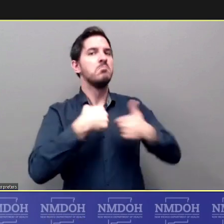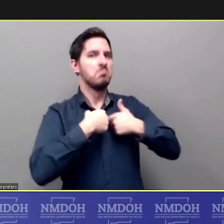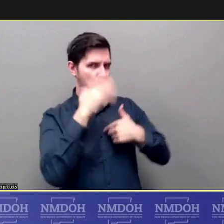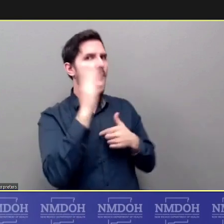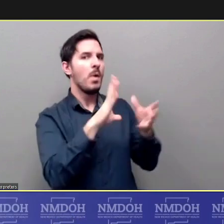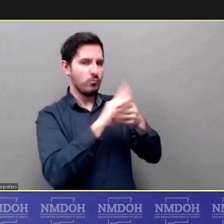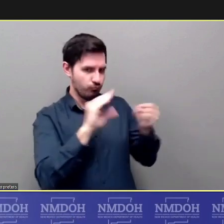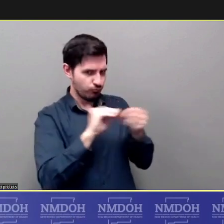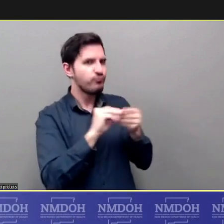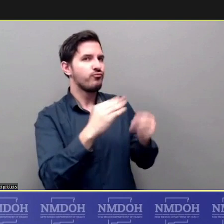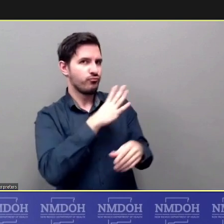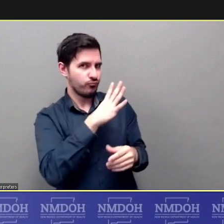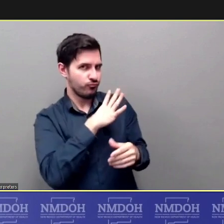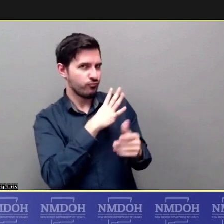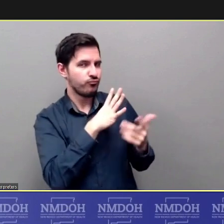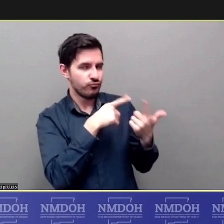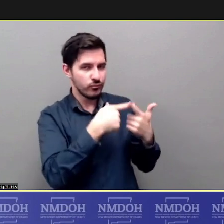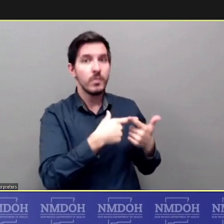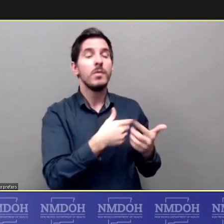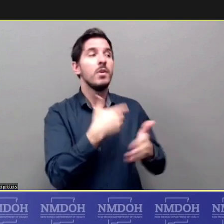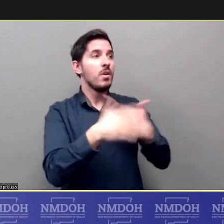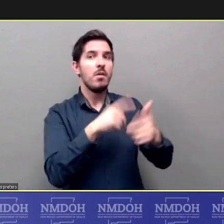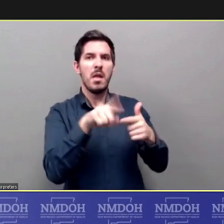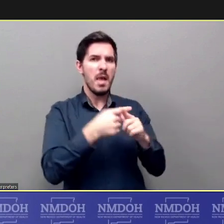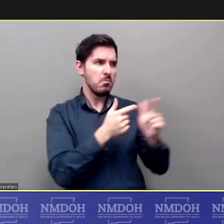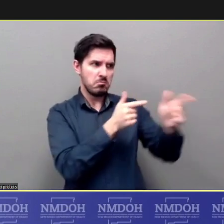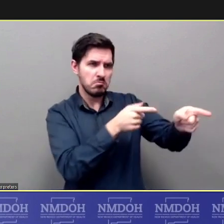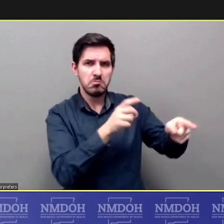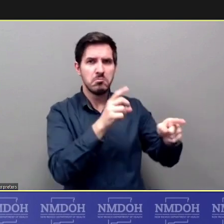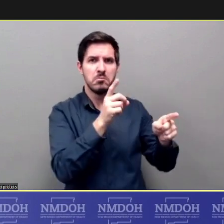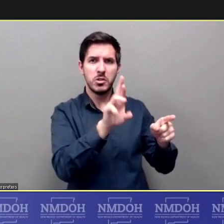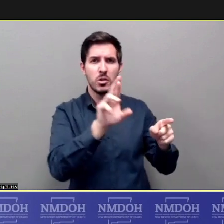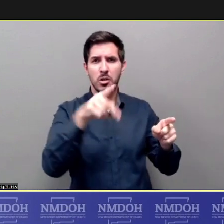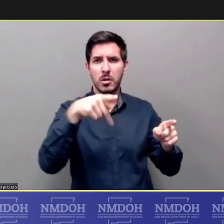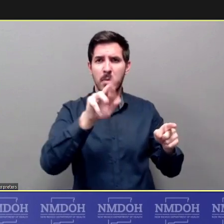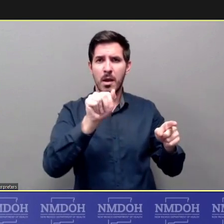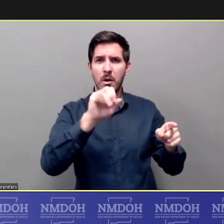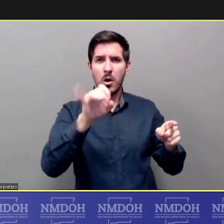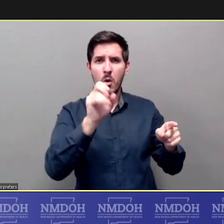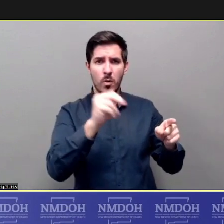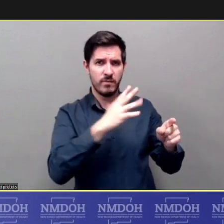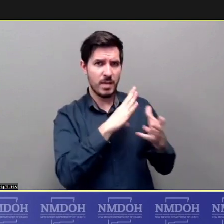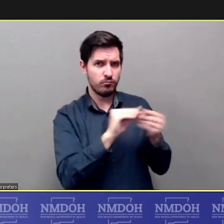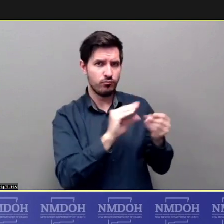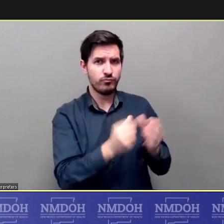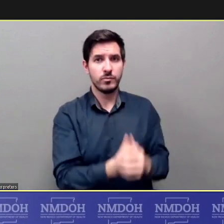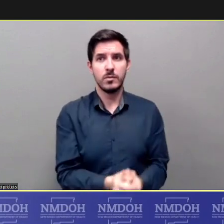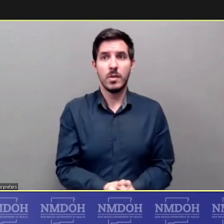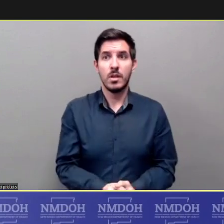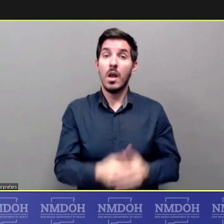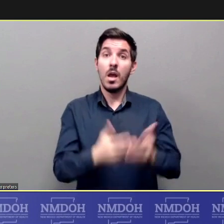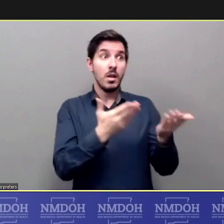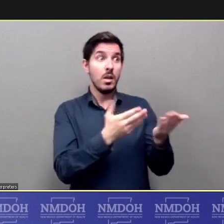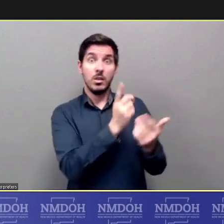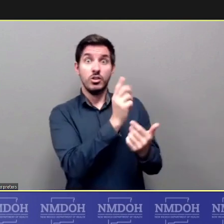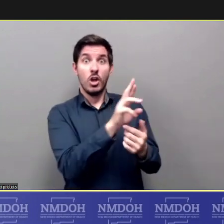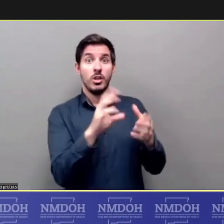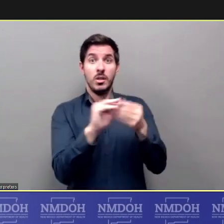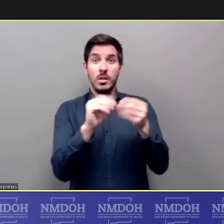too, if they want. I think, I don't think what the doctor said about an immunity